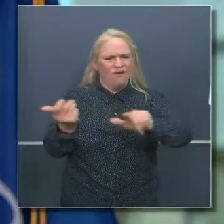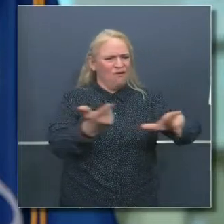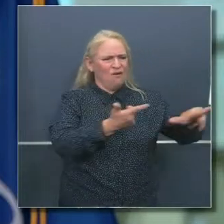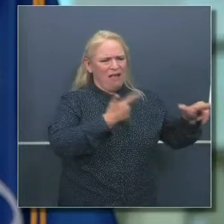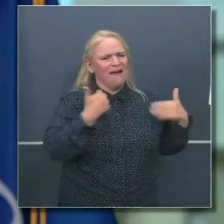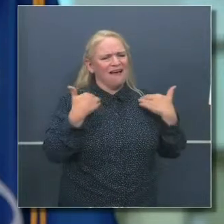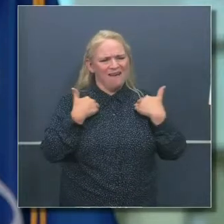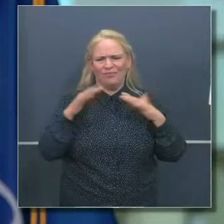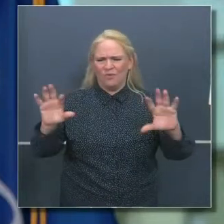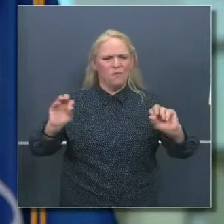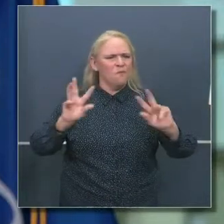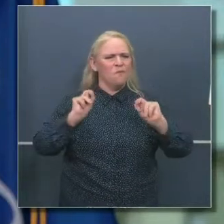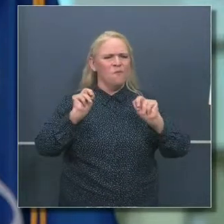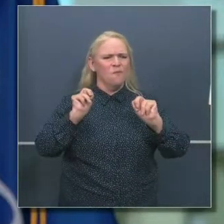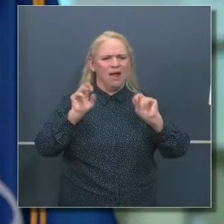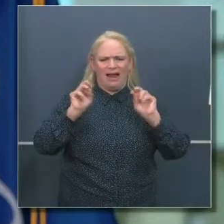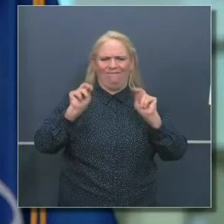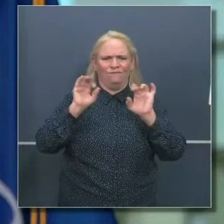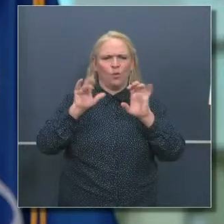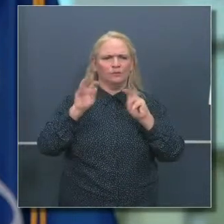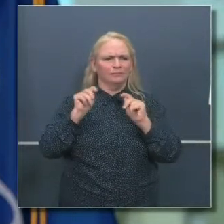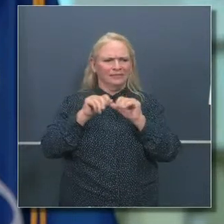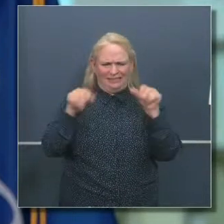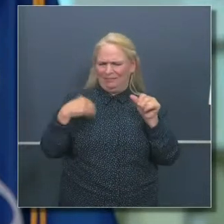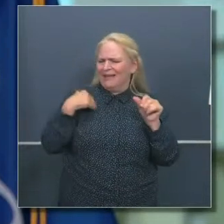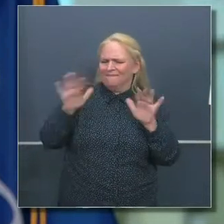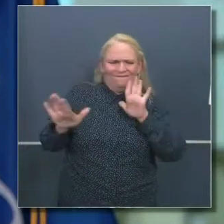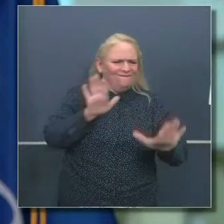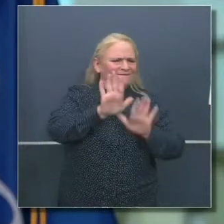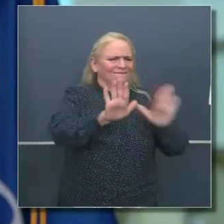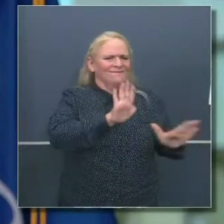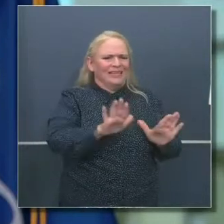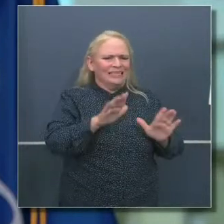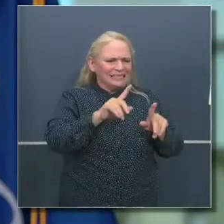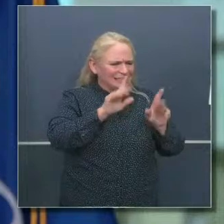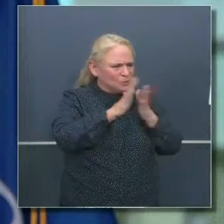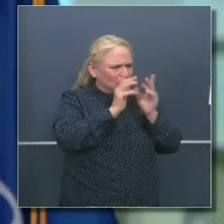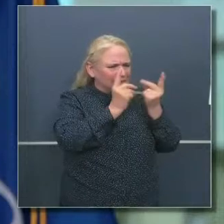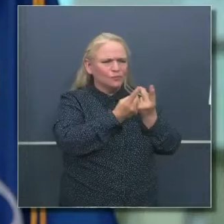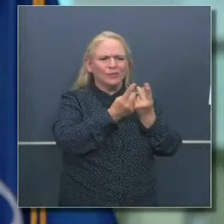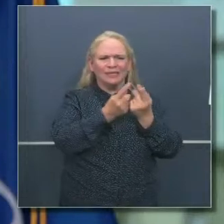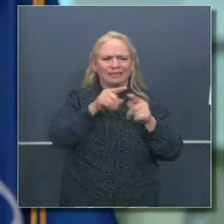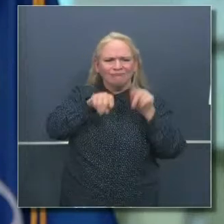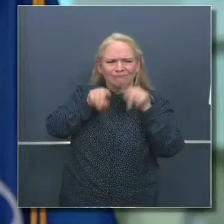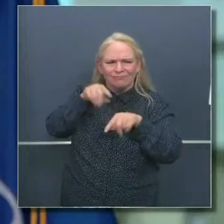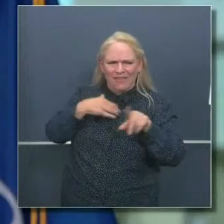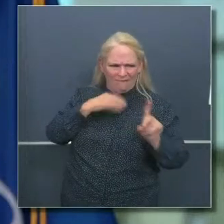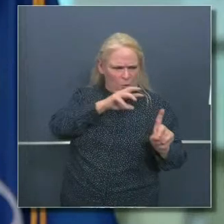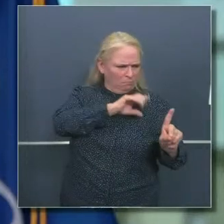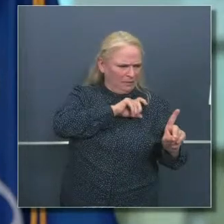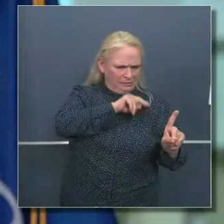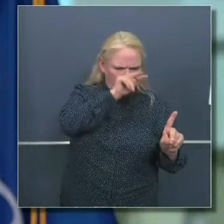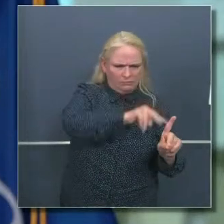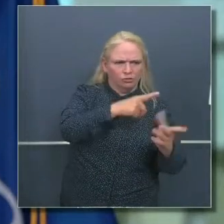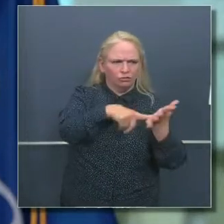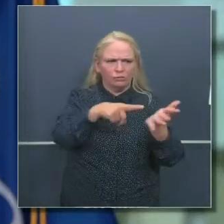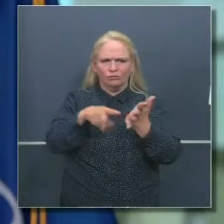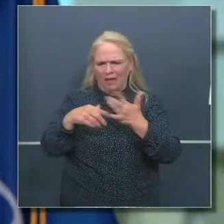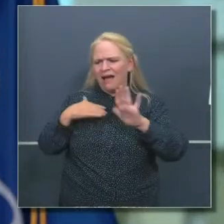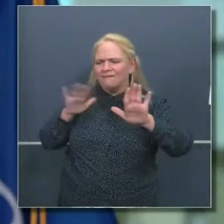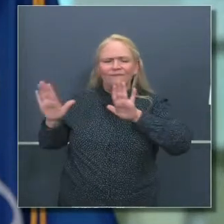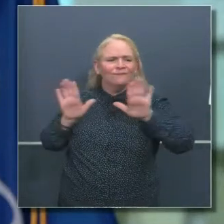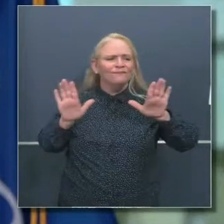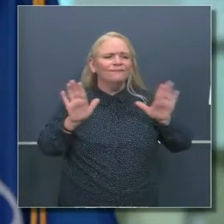reside even within the school system. Many of those school boards have hired their own police departments, which is a point of